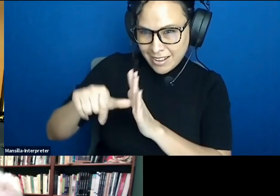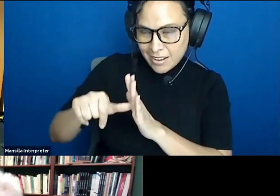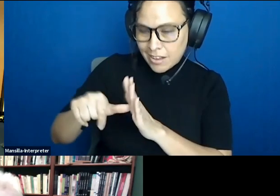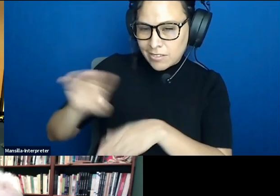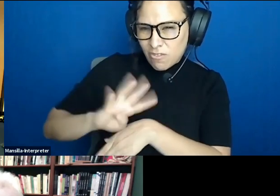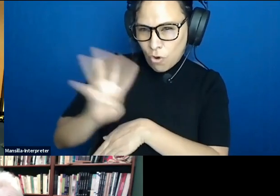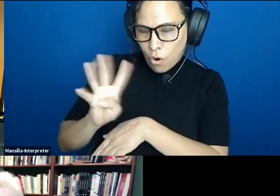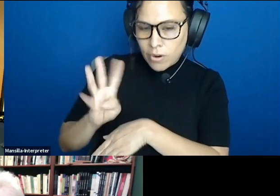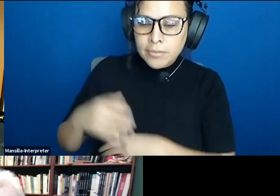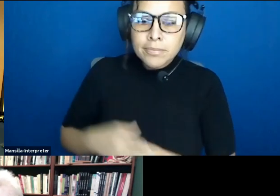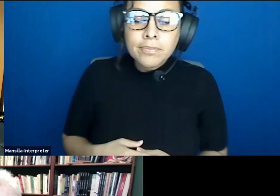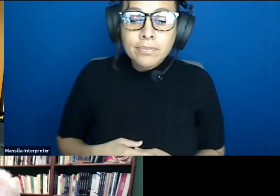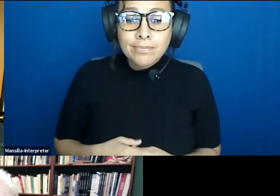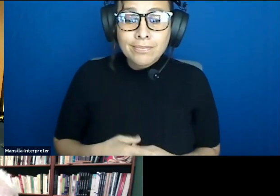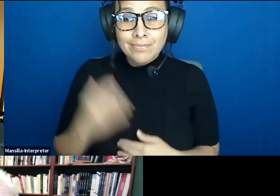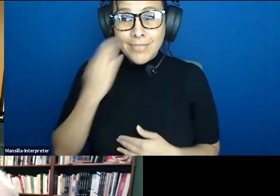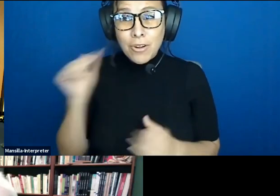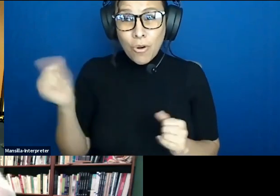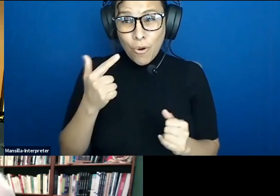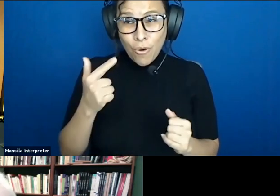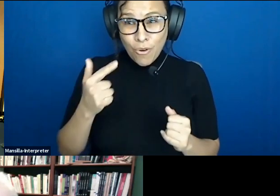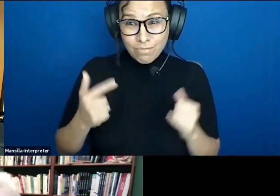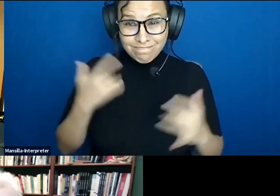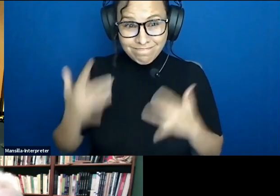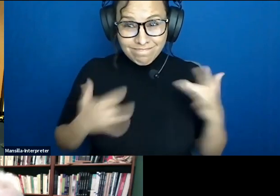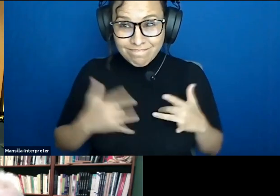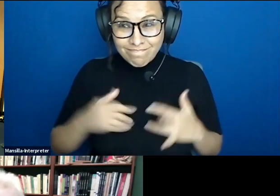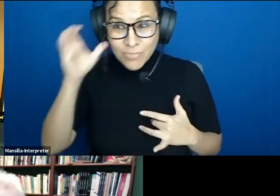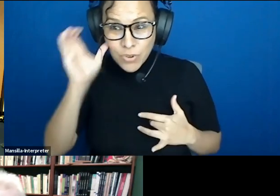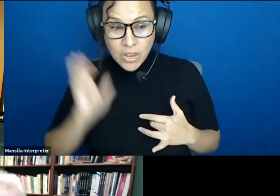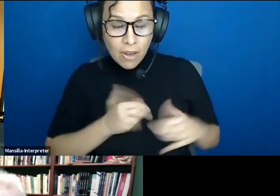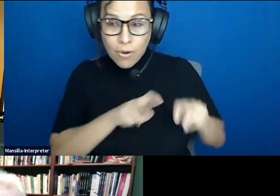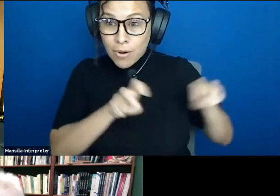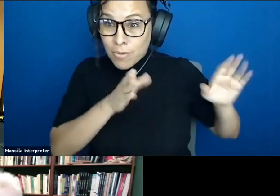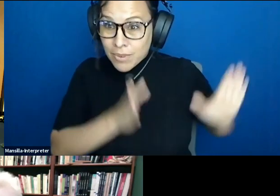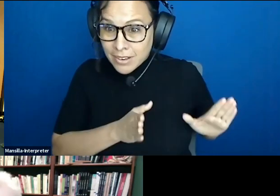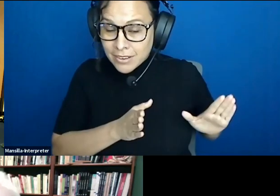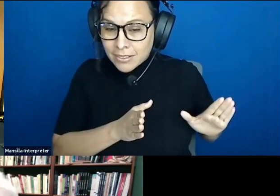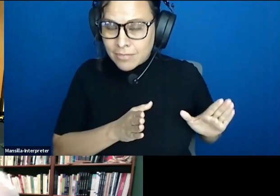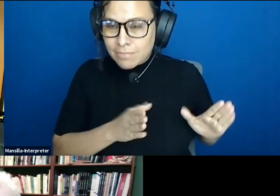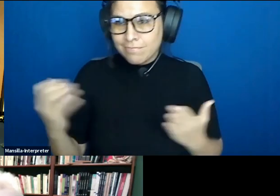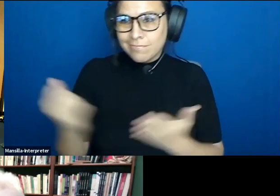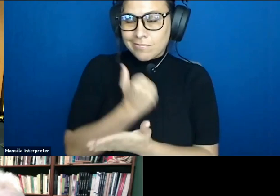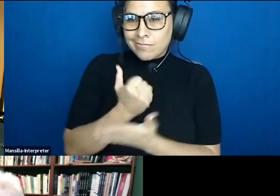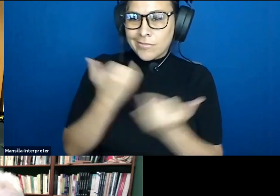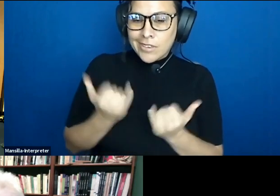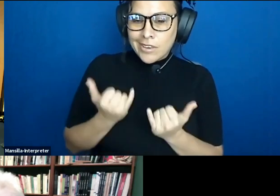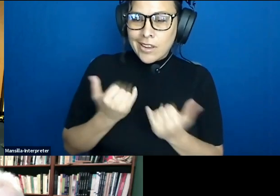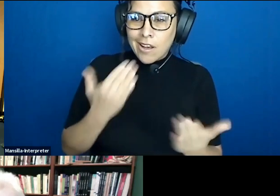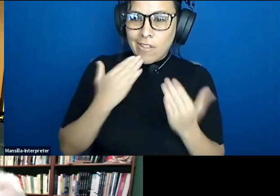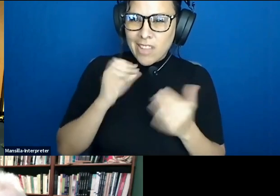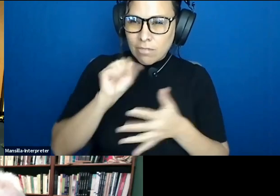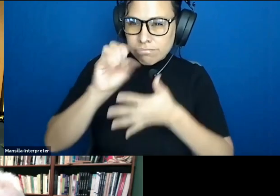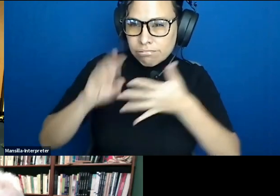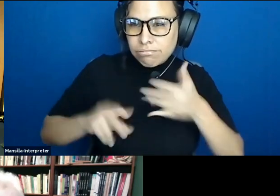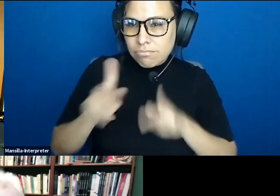afternoon. I know we're all eager to hear what our panelists have to say, but I do want to take a moment to thank a number of people